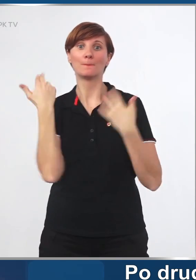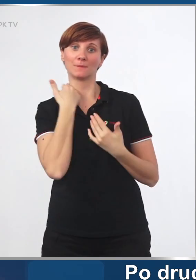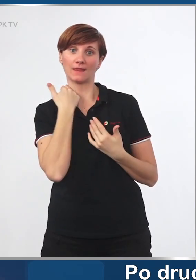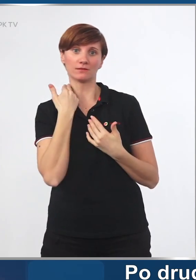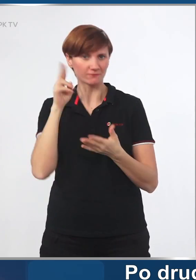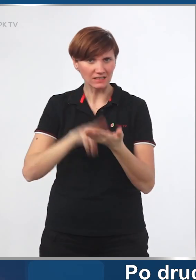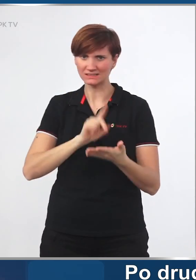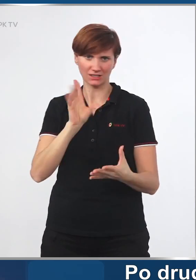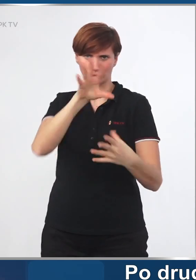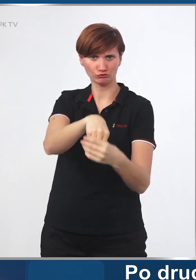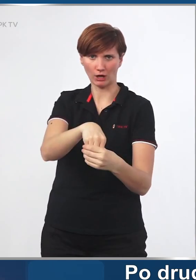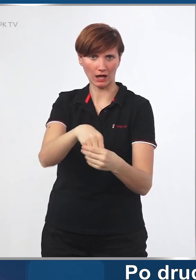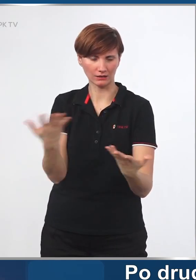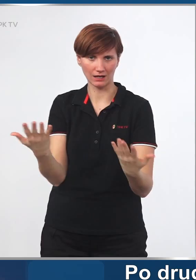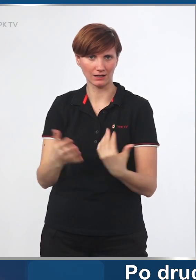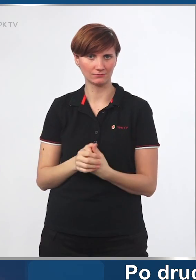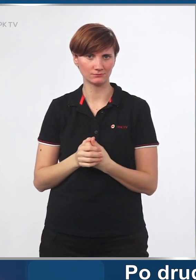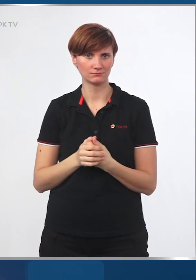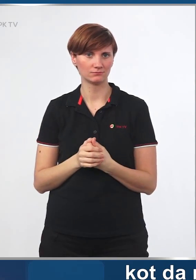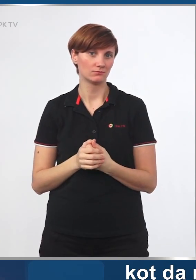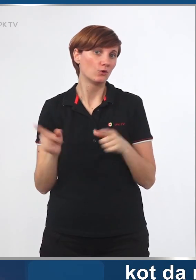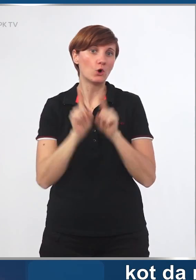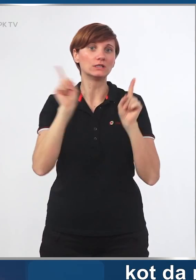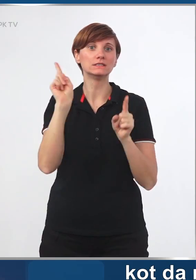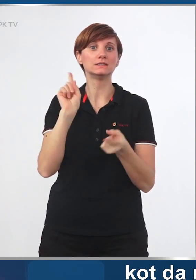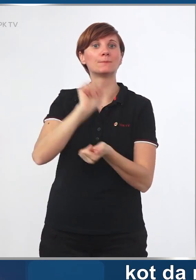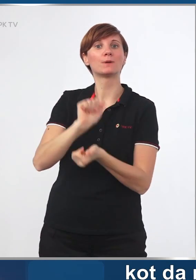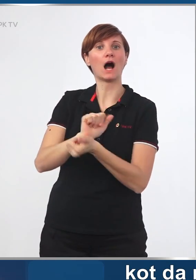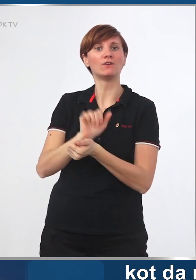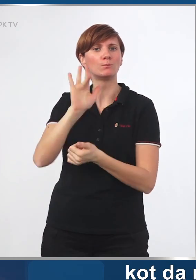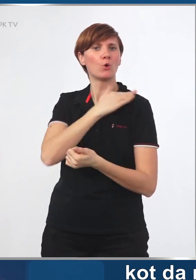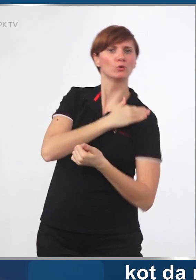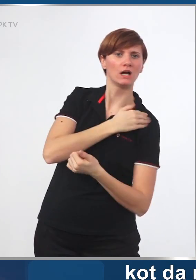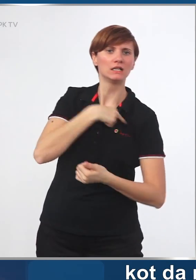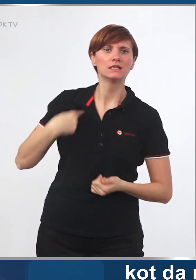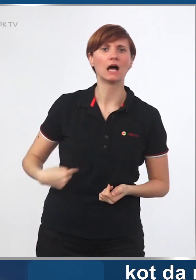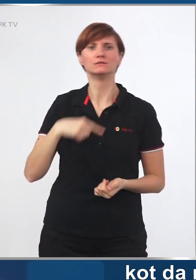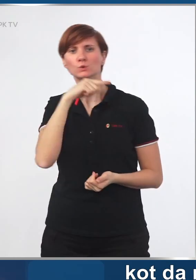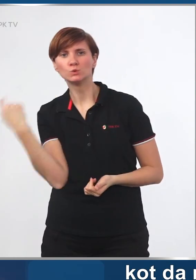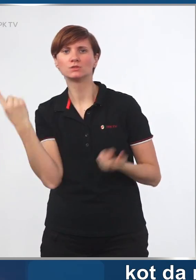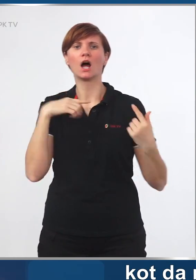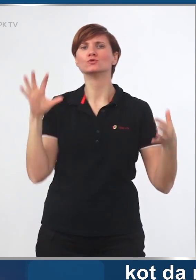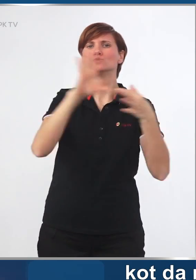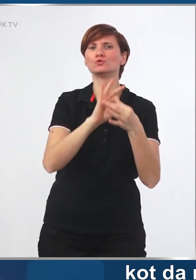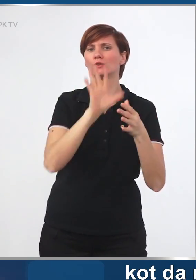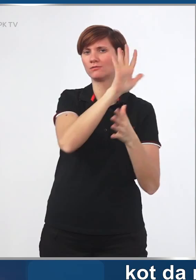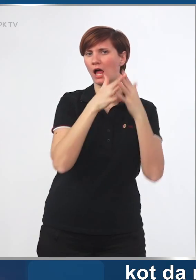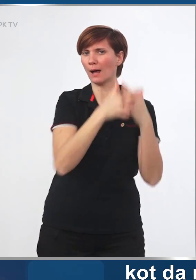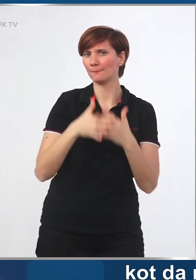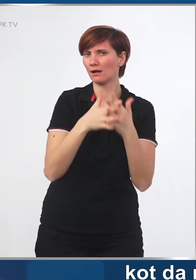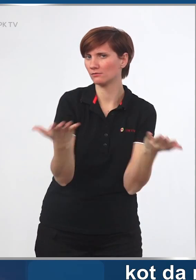Europe without Great Britain, yeah, doesn't count, is not a counterweight against China, against